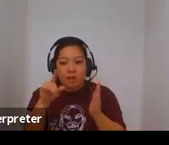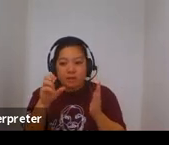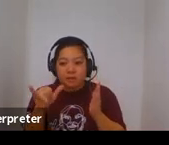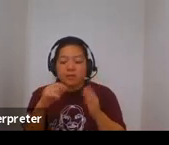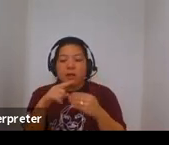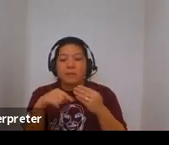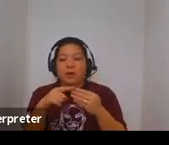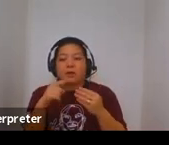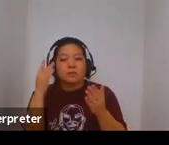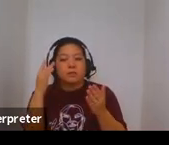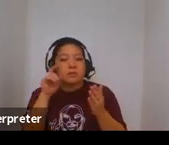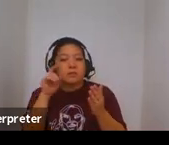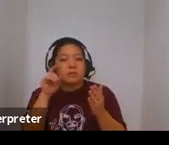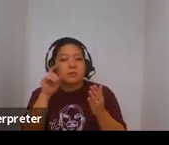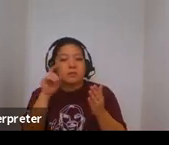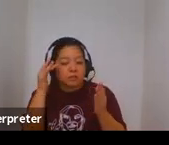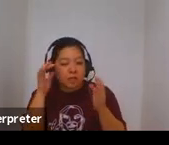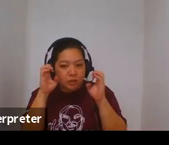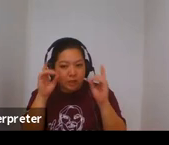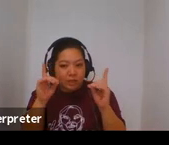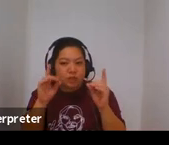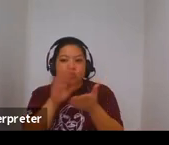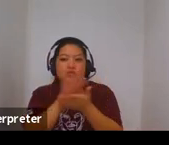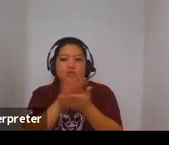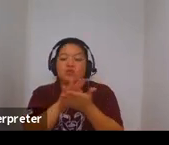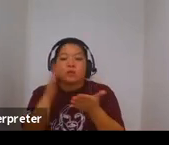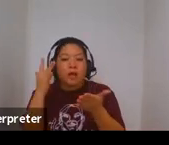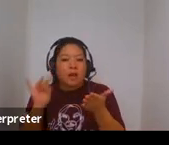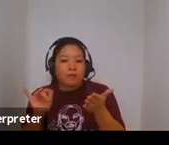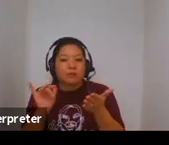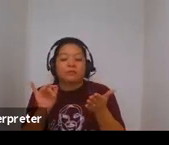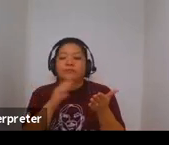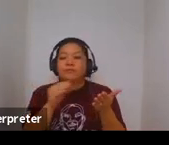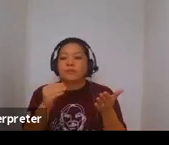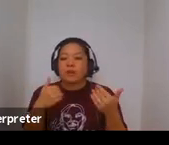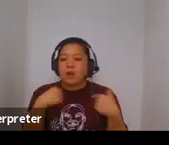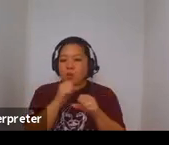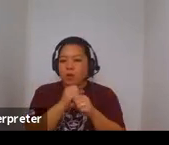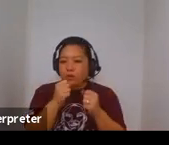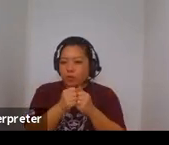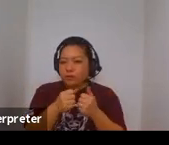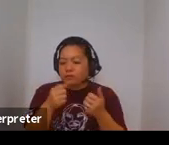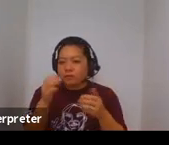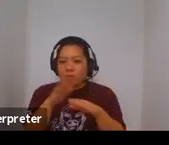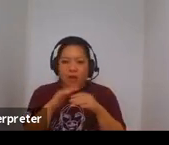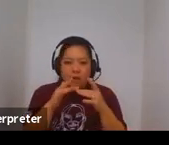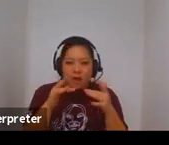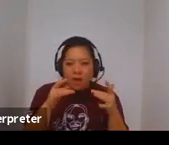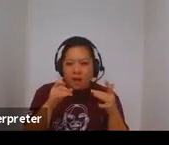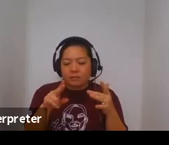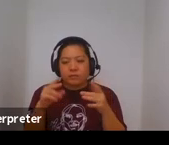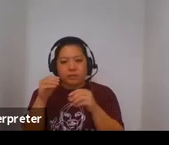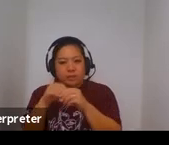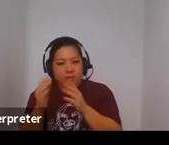education in California schools, and I've worked in hybrid like workshops and education